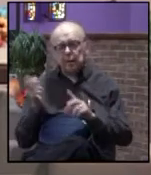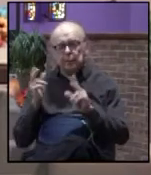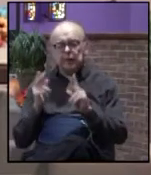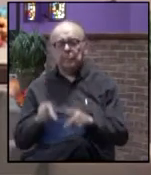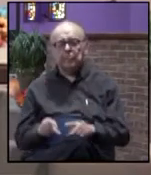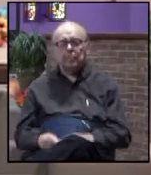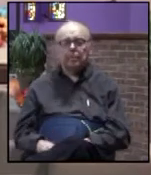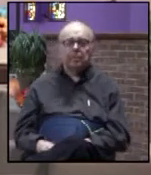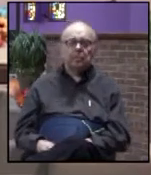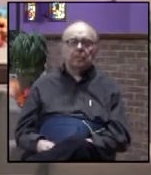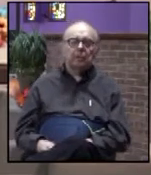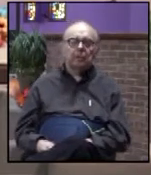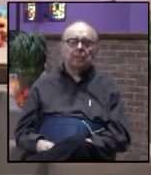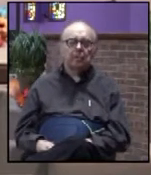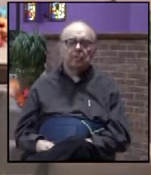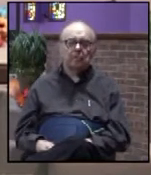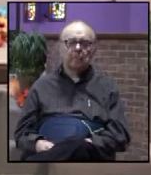else.